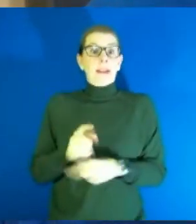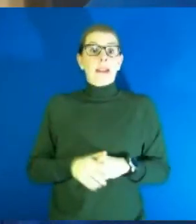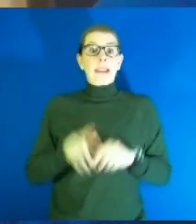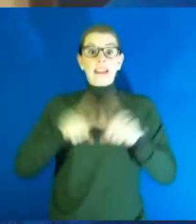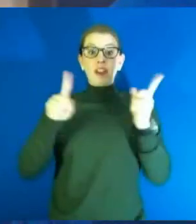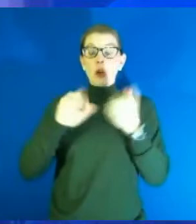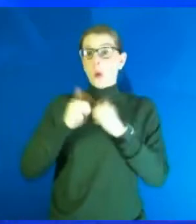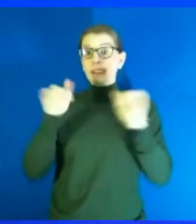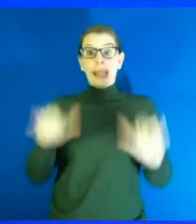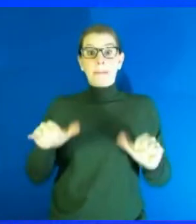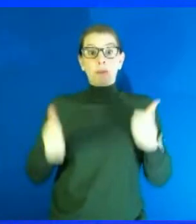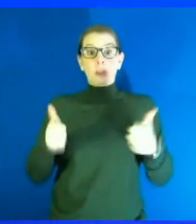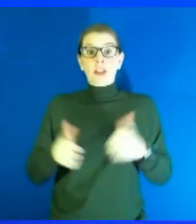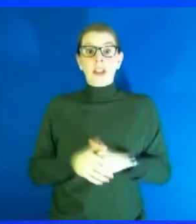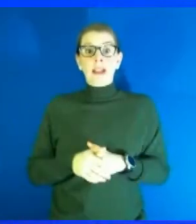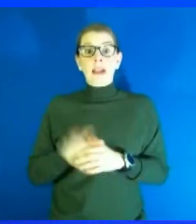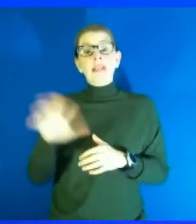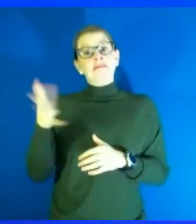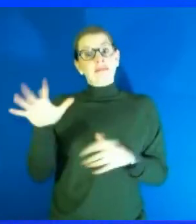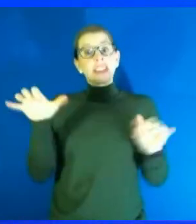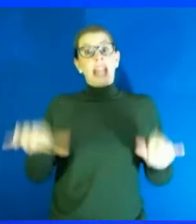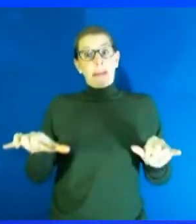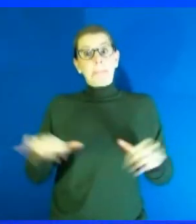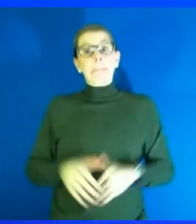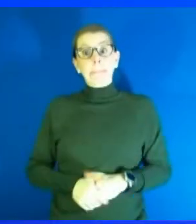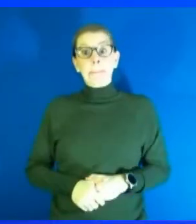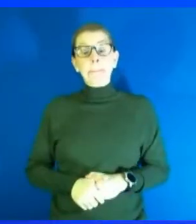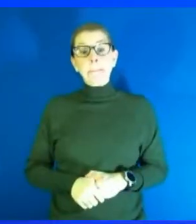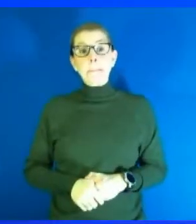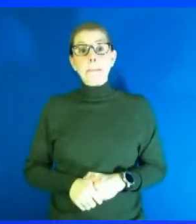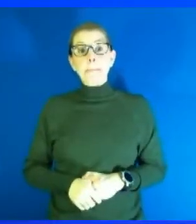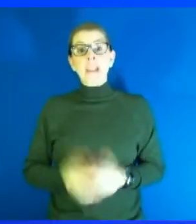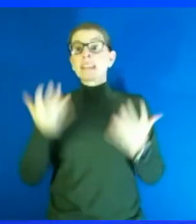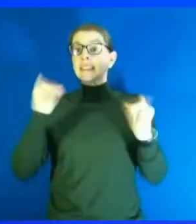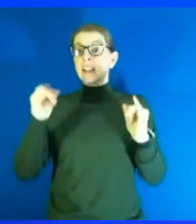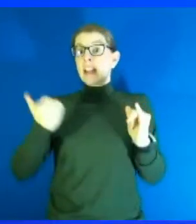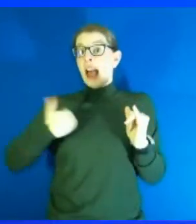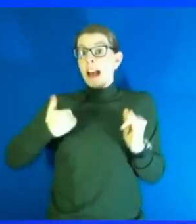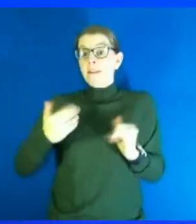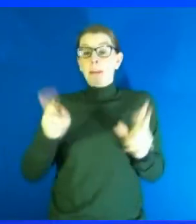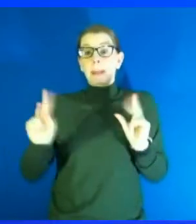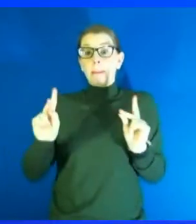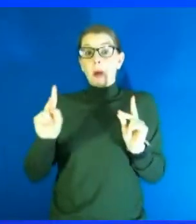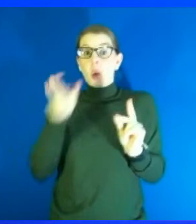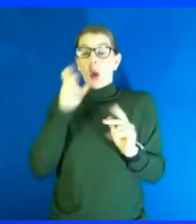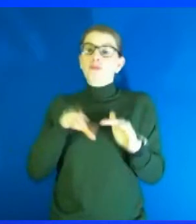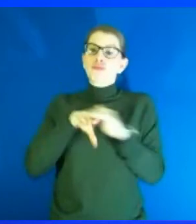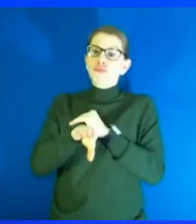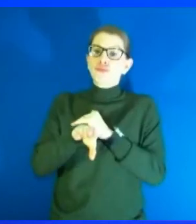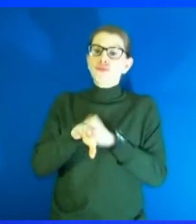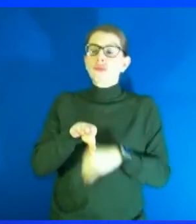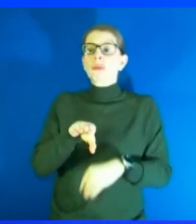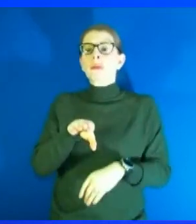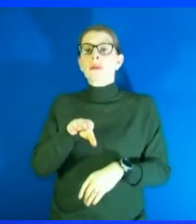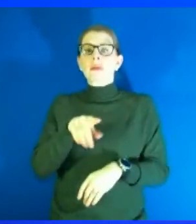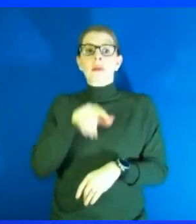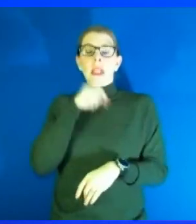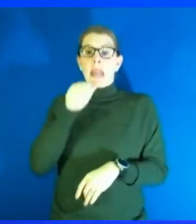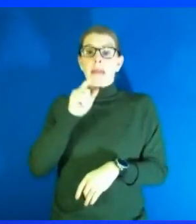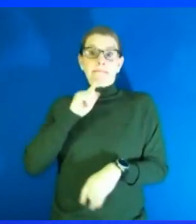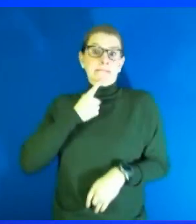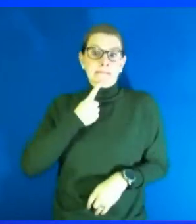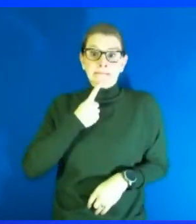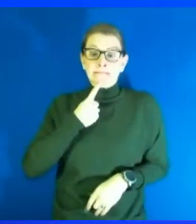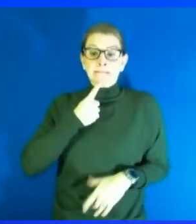mean, it's kind of the same in a way. So we'll still have the people who will come in. They are not critical at that